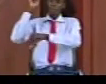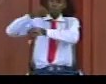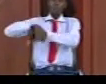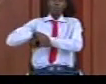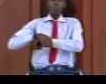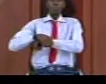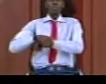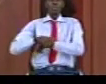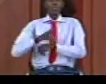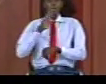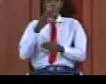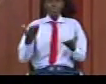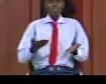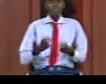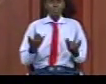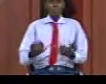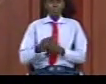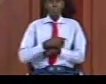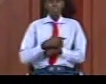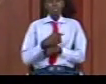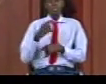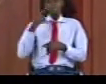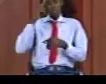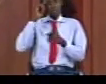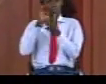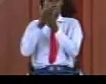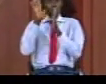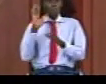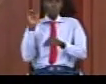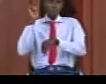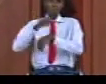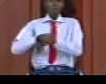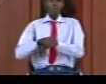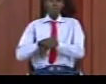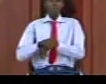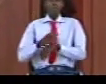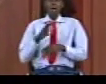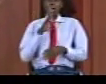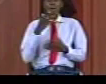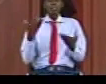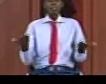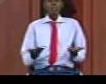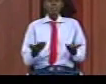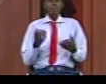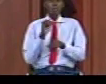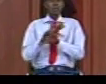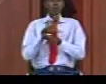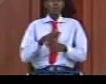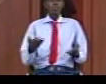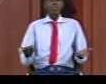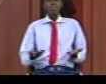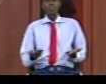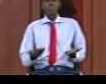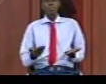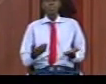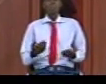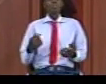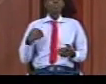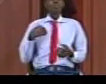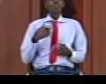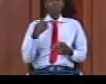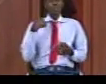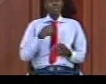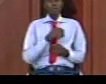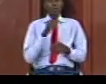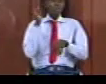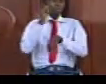tonight? I said saints overcome. Are they overcomers here tonight? What do we overcome? Saints overcome